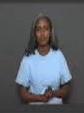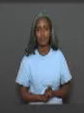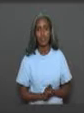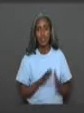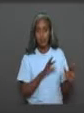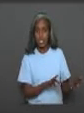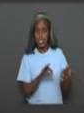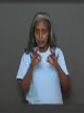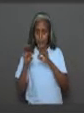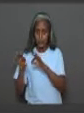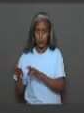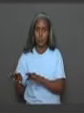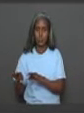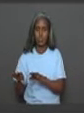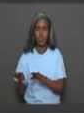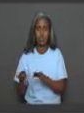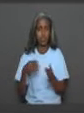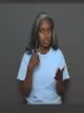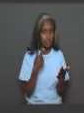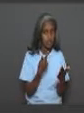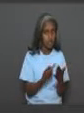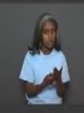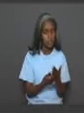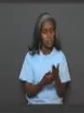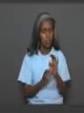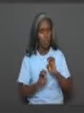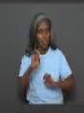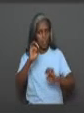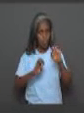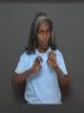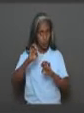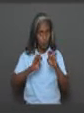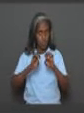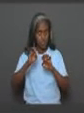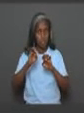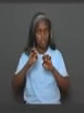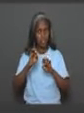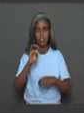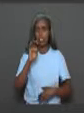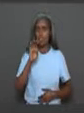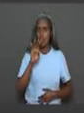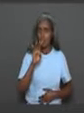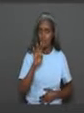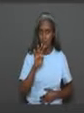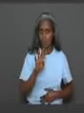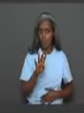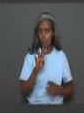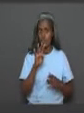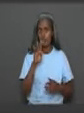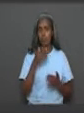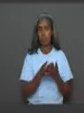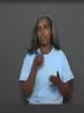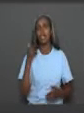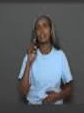By substitution, this can be evaluated as 4